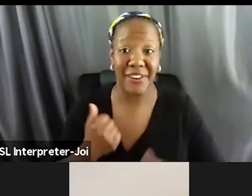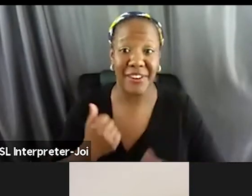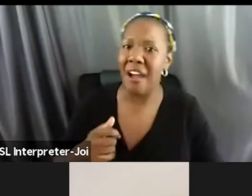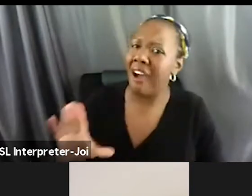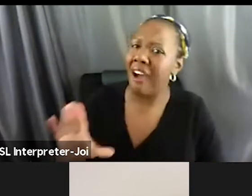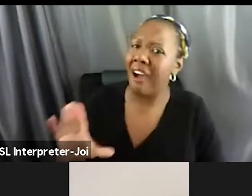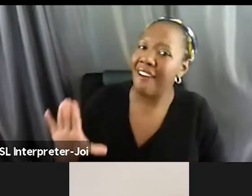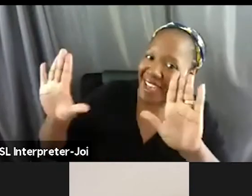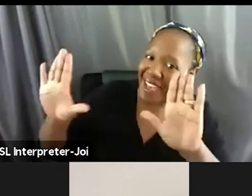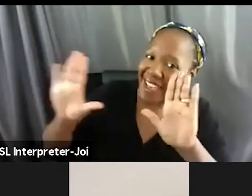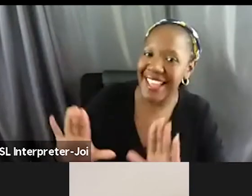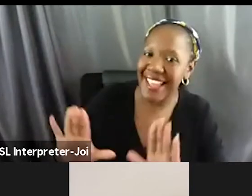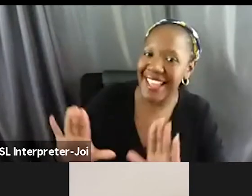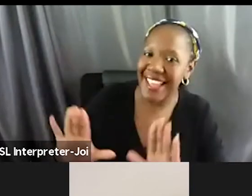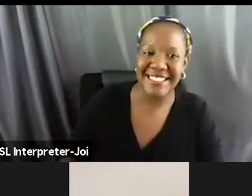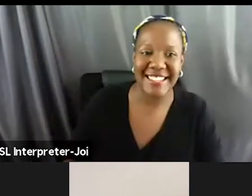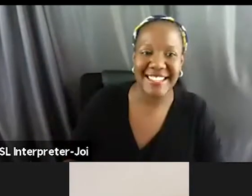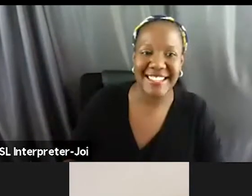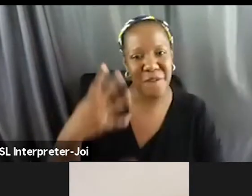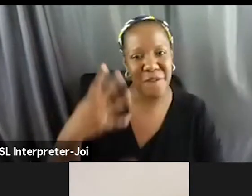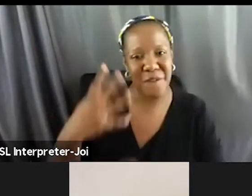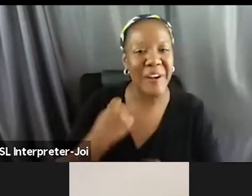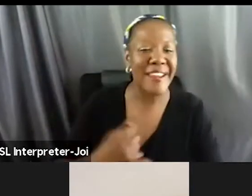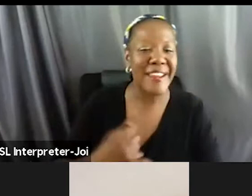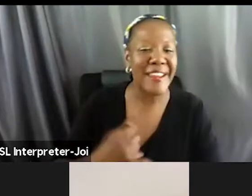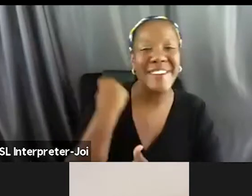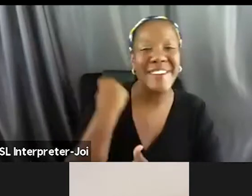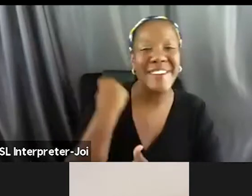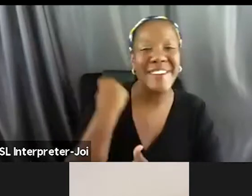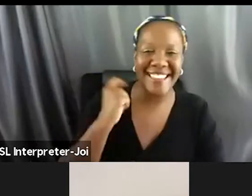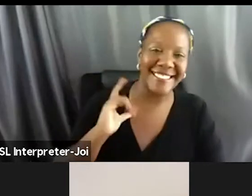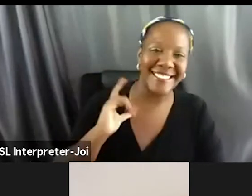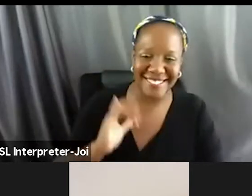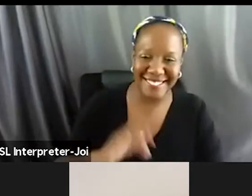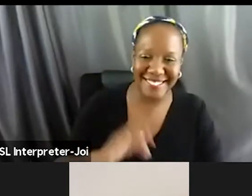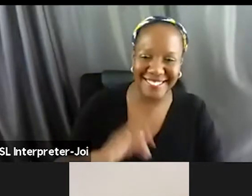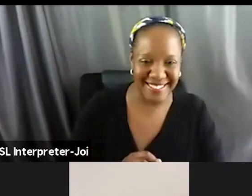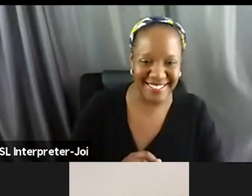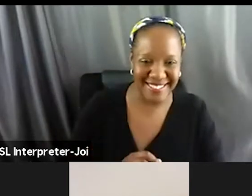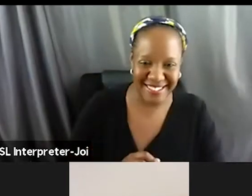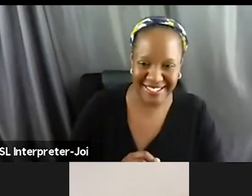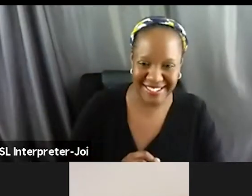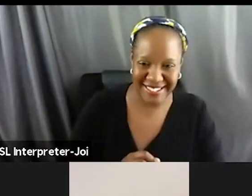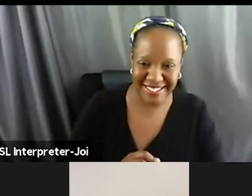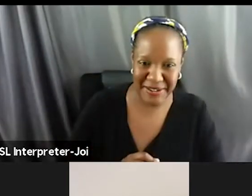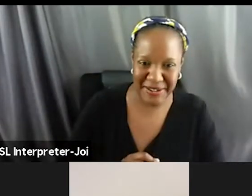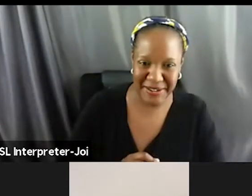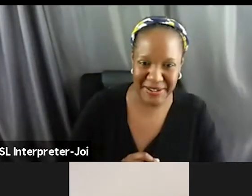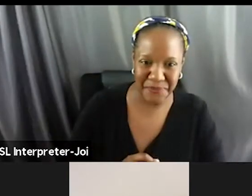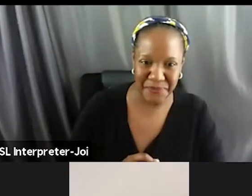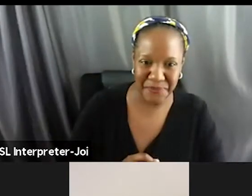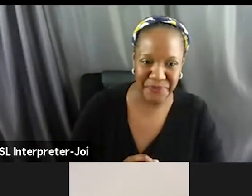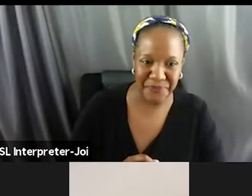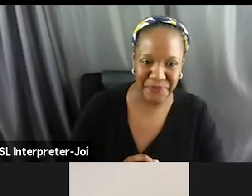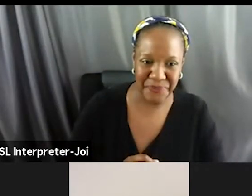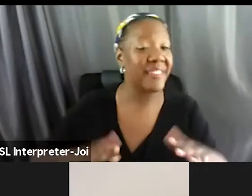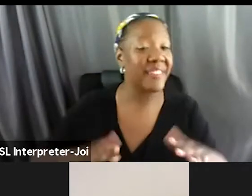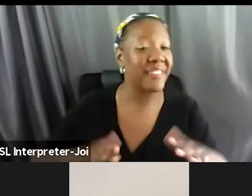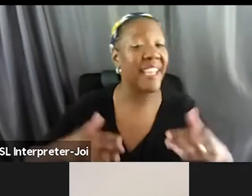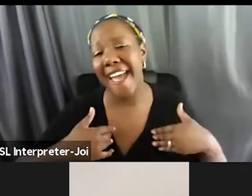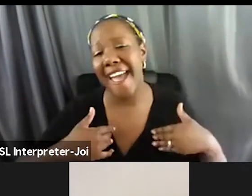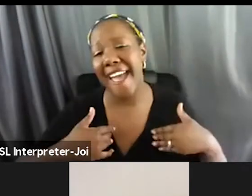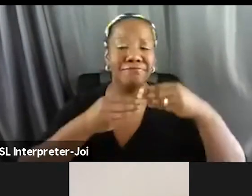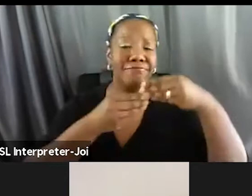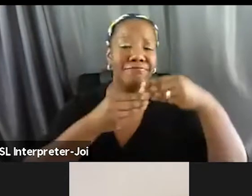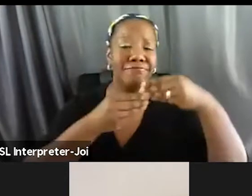Fantastic. 4-year win. Yeah. Awesome. All right. So I have a lovely list of questions for our